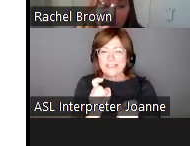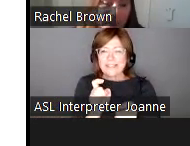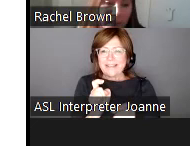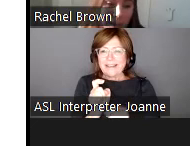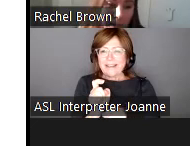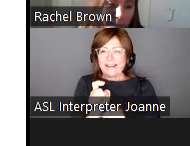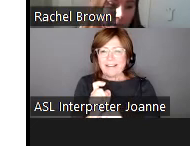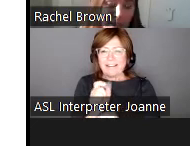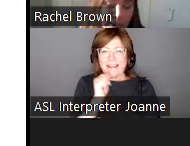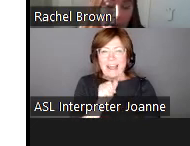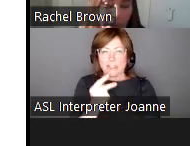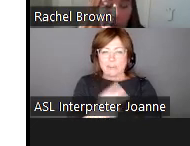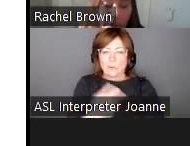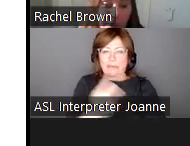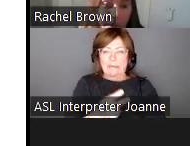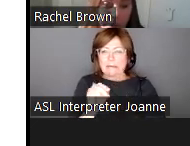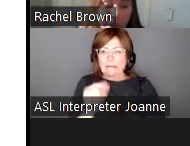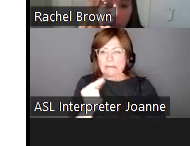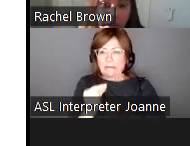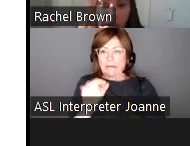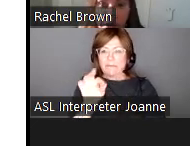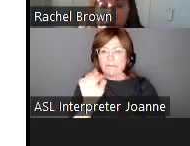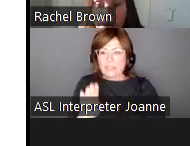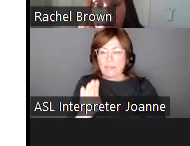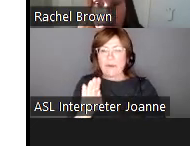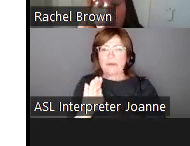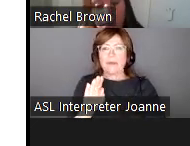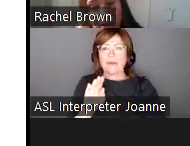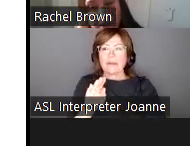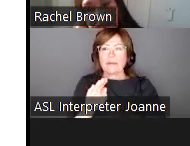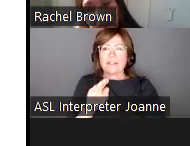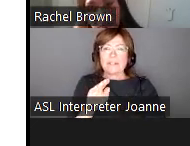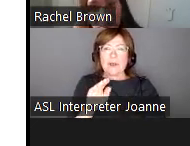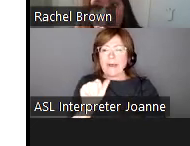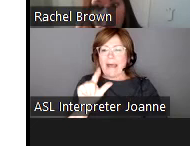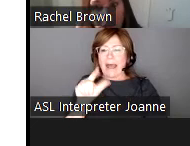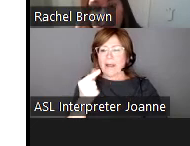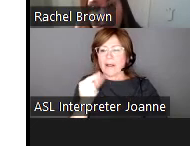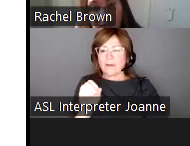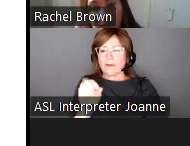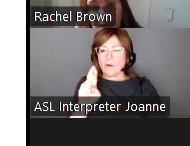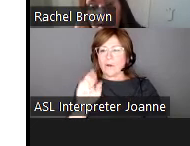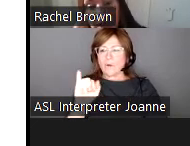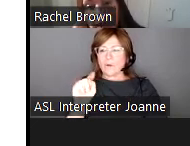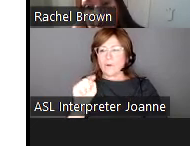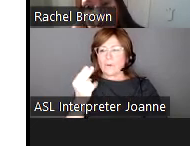day, Instagram or Facebook is changing their algorithm to what we're seeing and what we're not seeing. And if